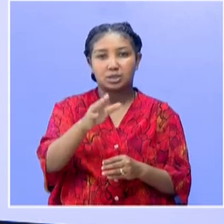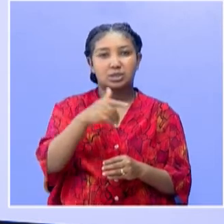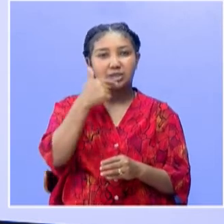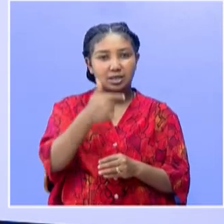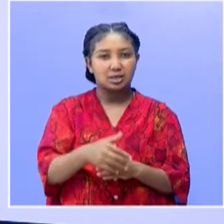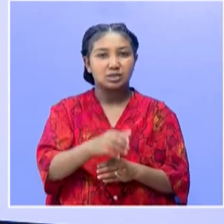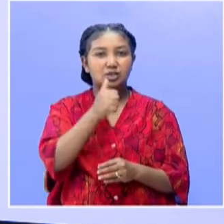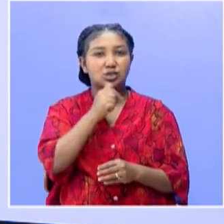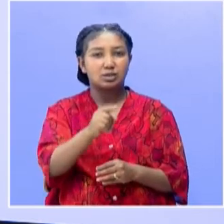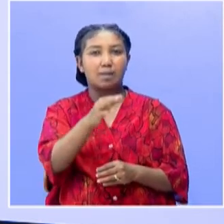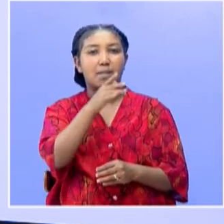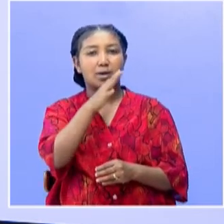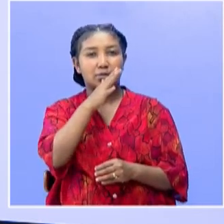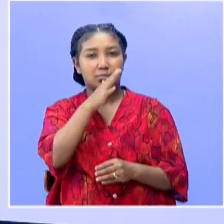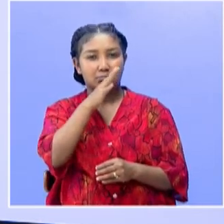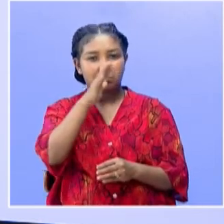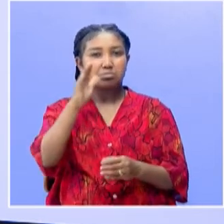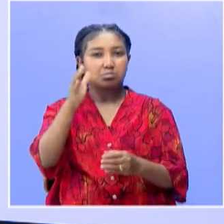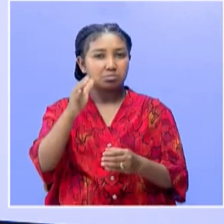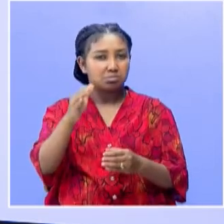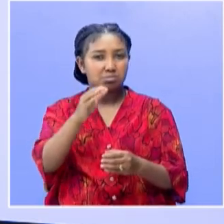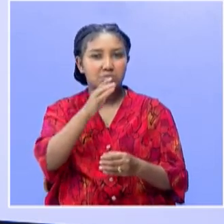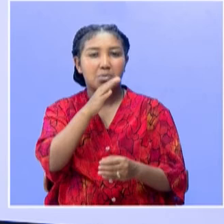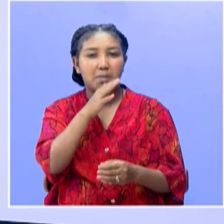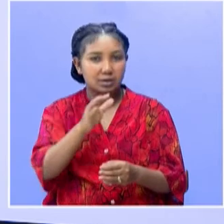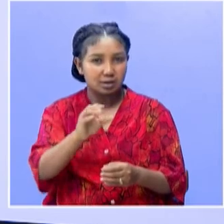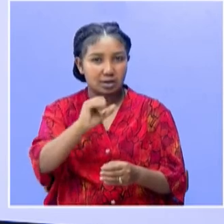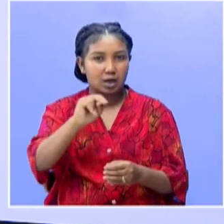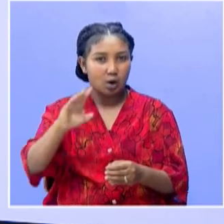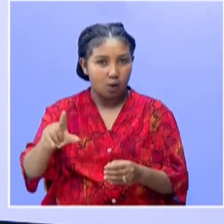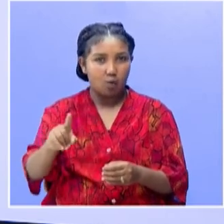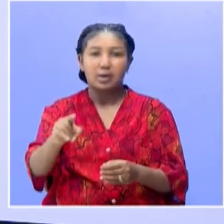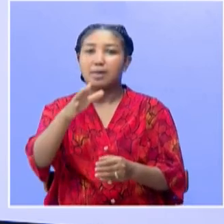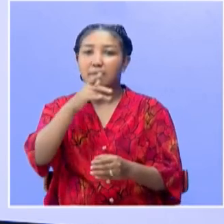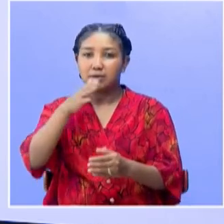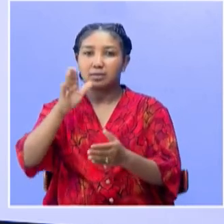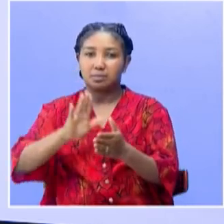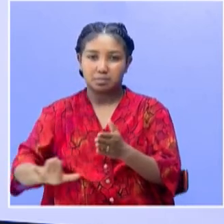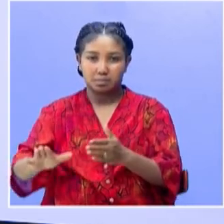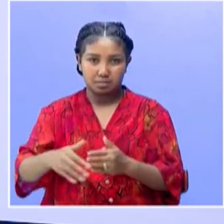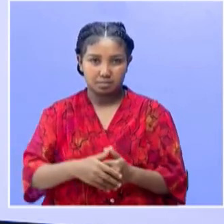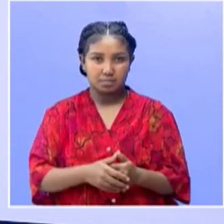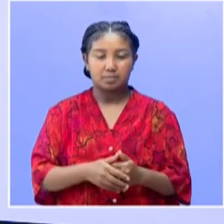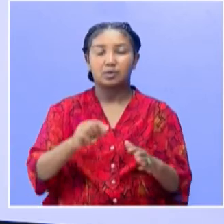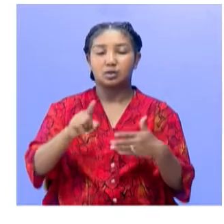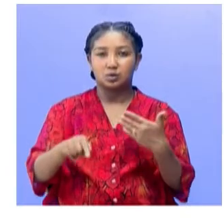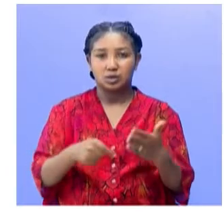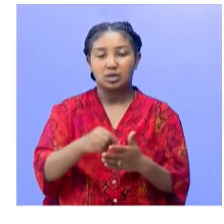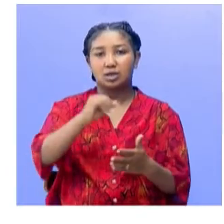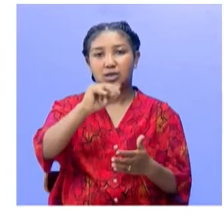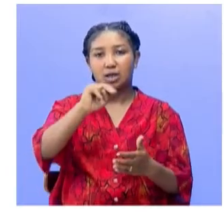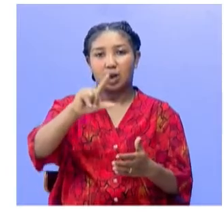he says, she is my mother-in-law, that means she is what? A mother of his spouse. So, the